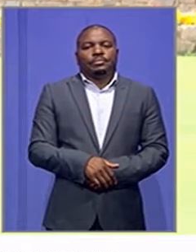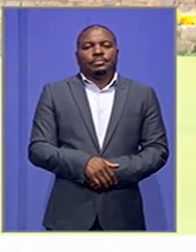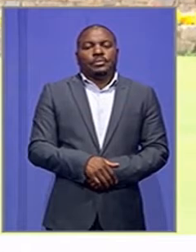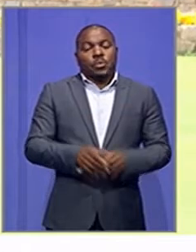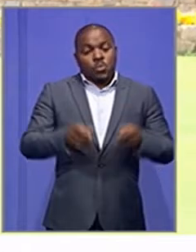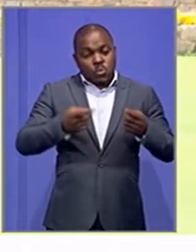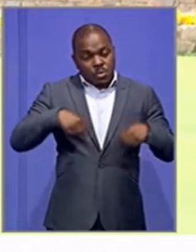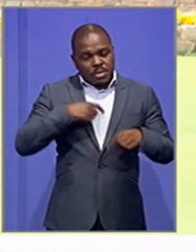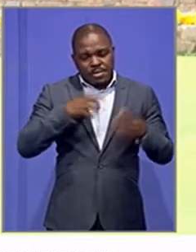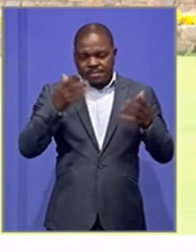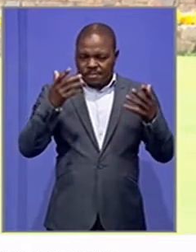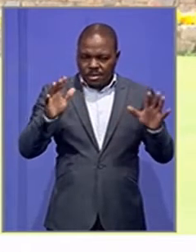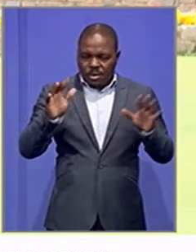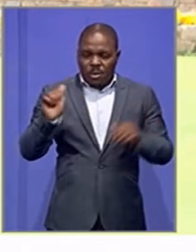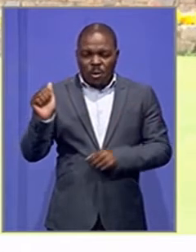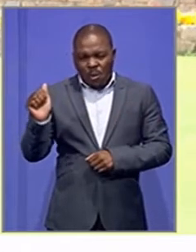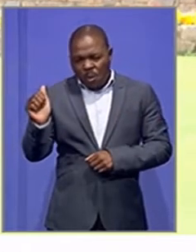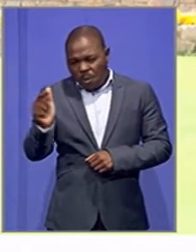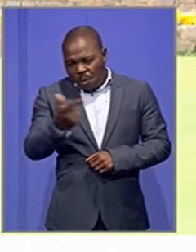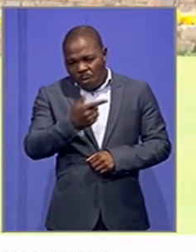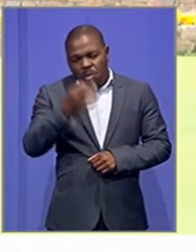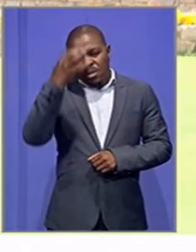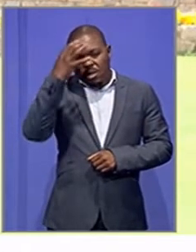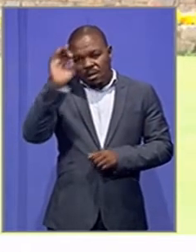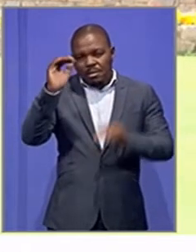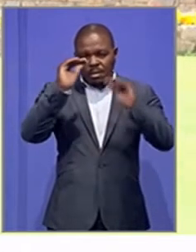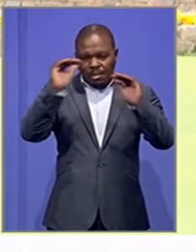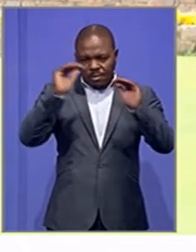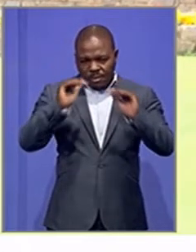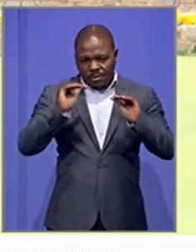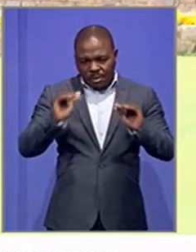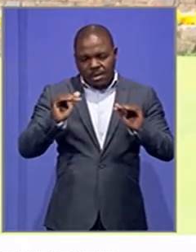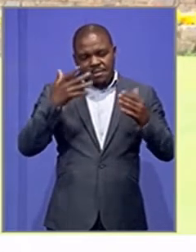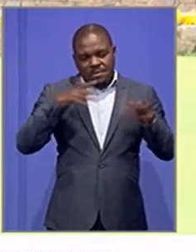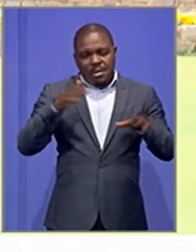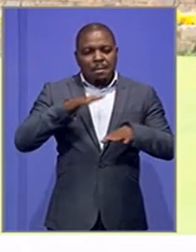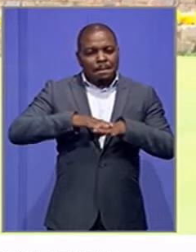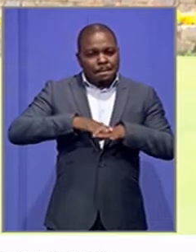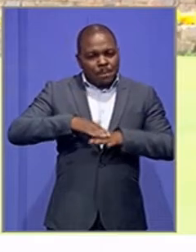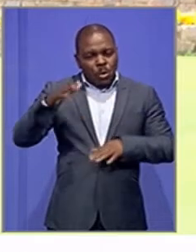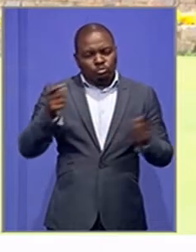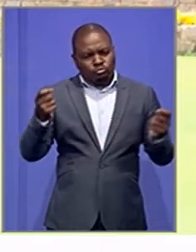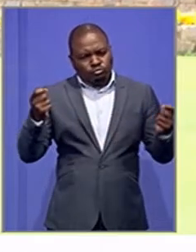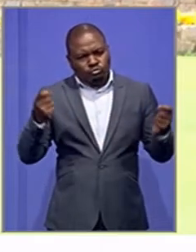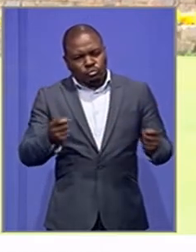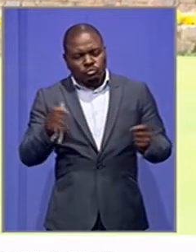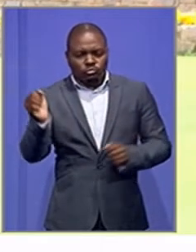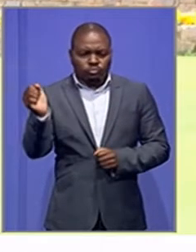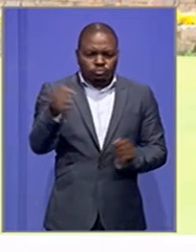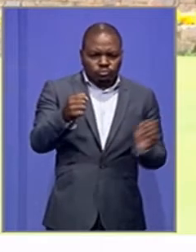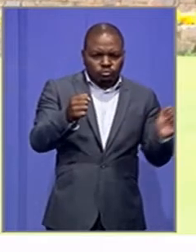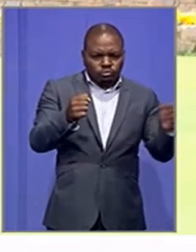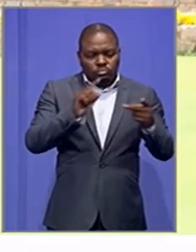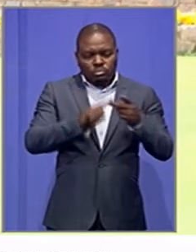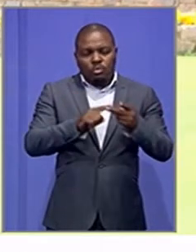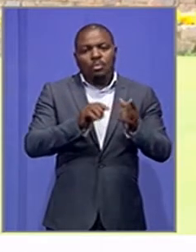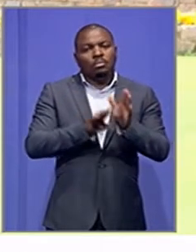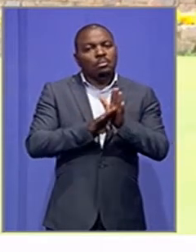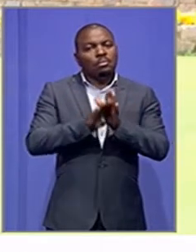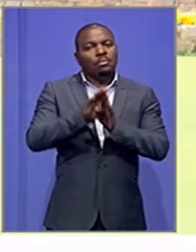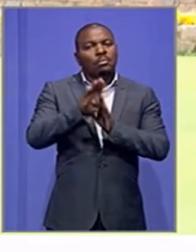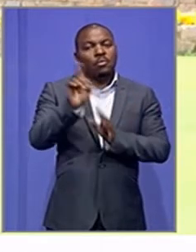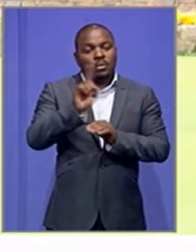we have in all the spheres of government intensified our interventions to improve effectiveness of